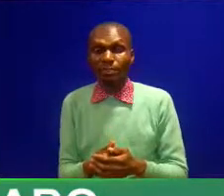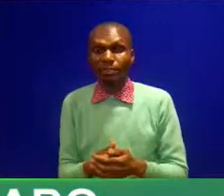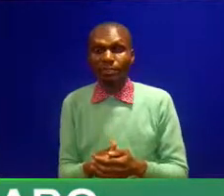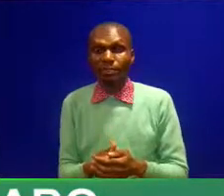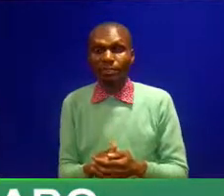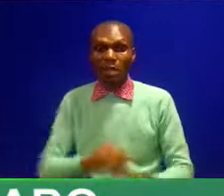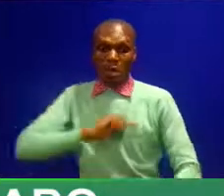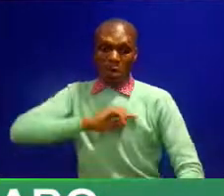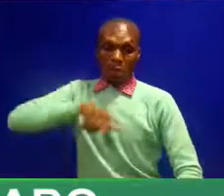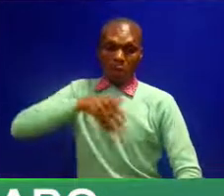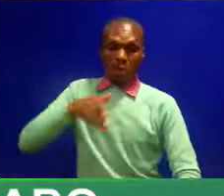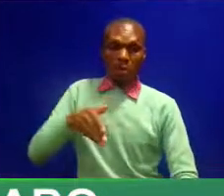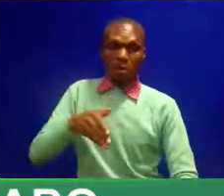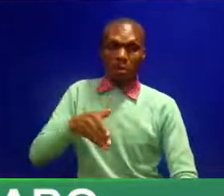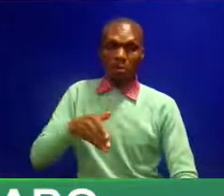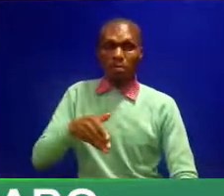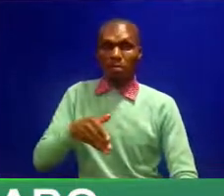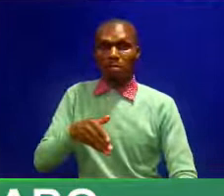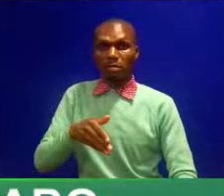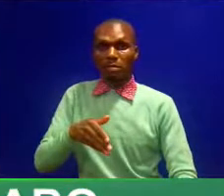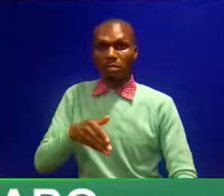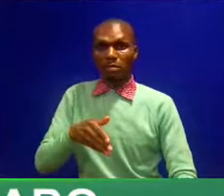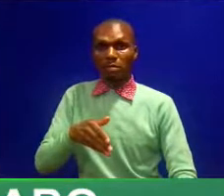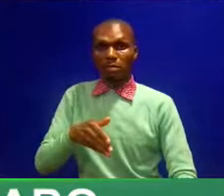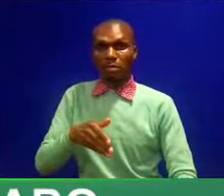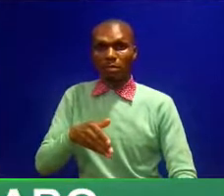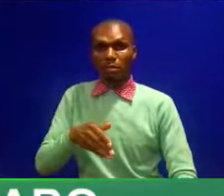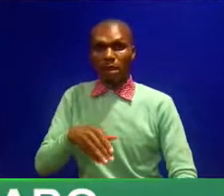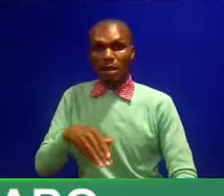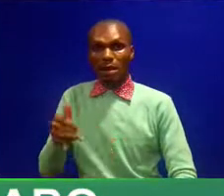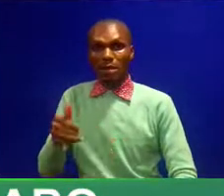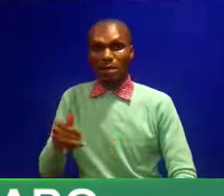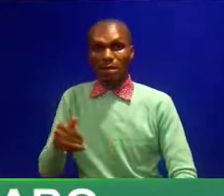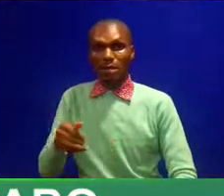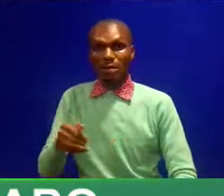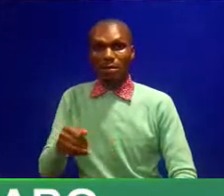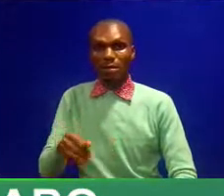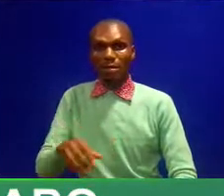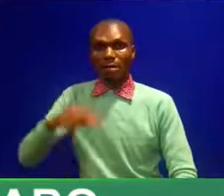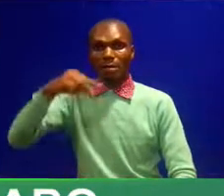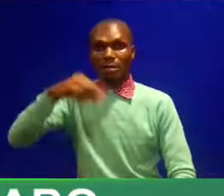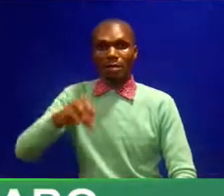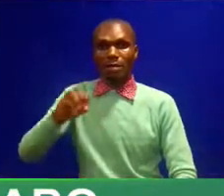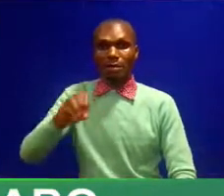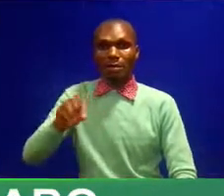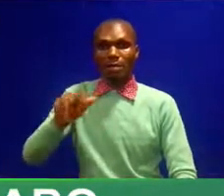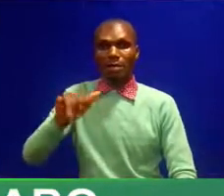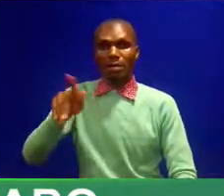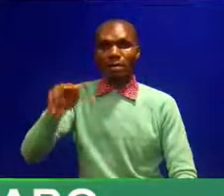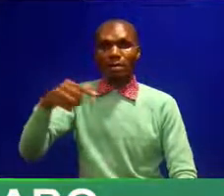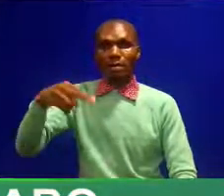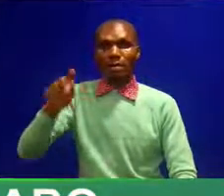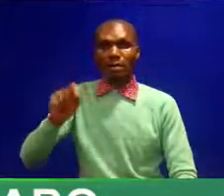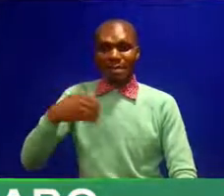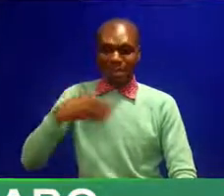Because we were... Goliath was there in full armor,